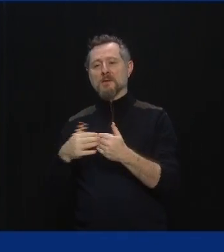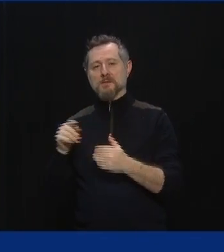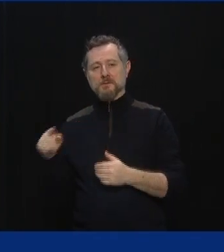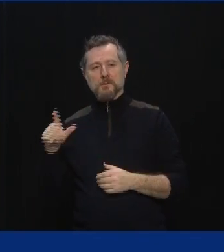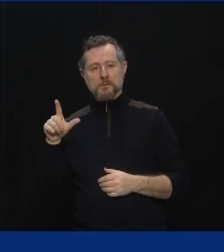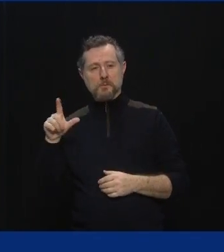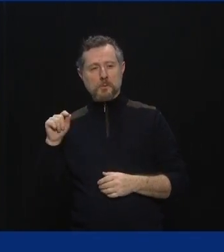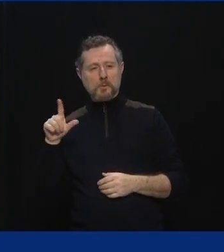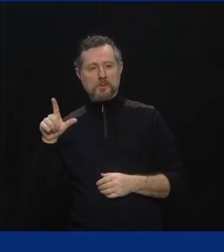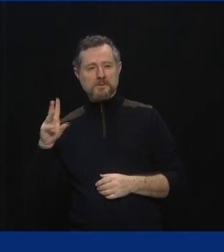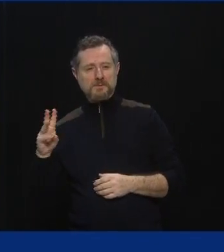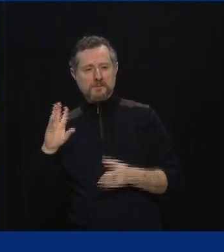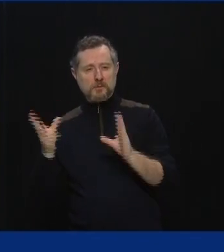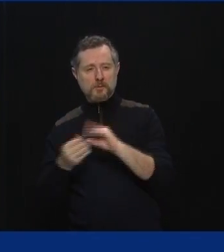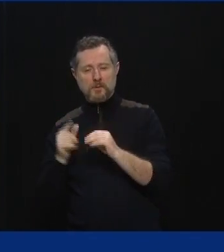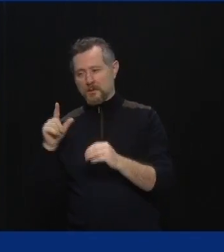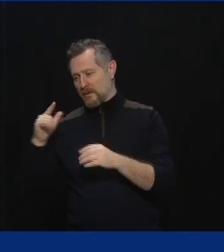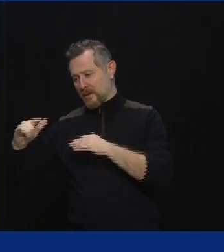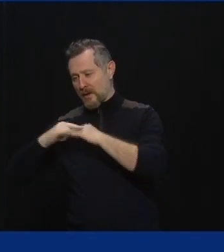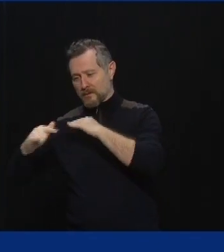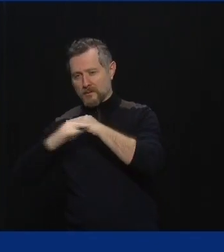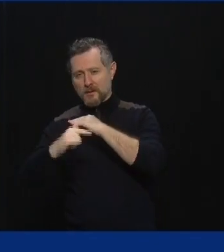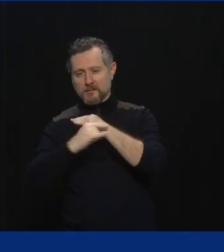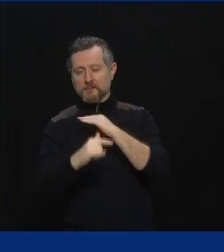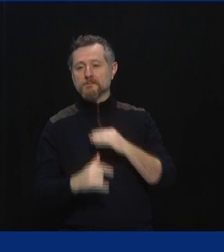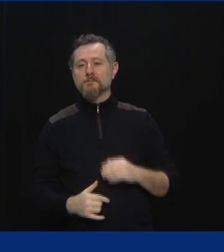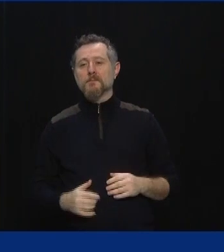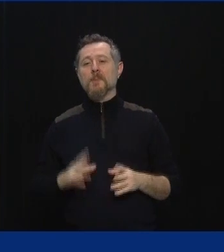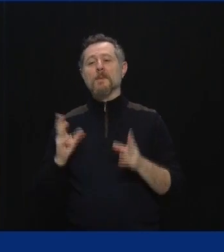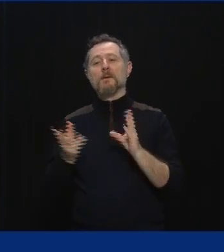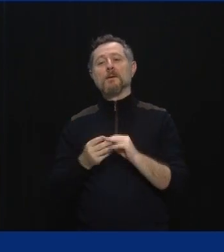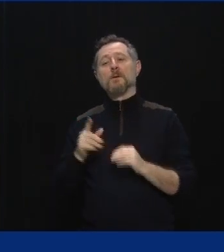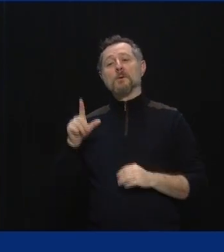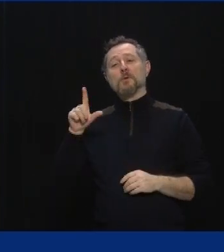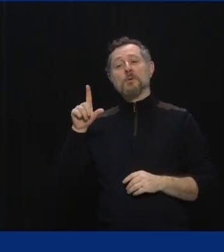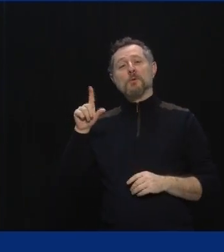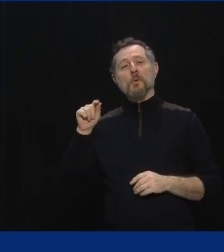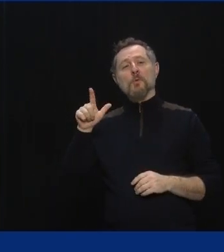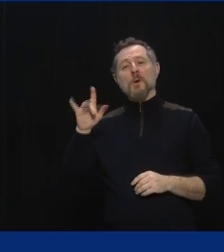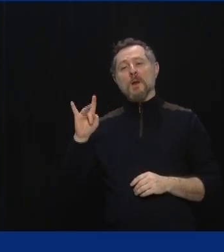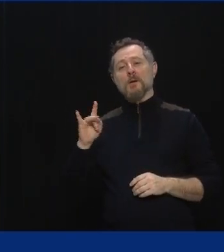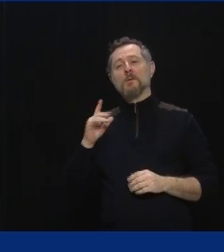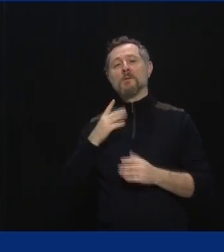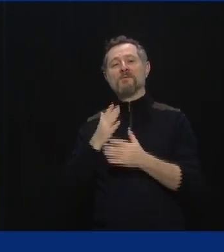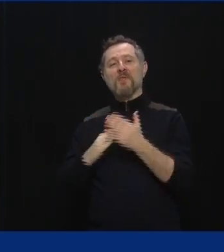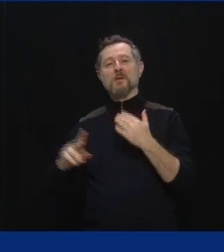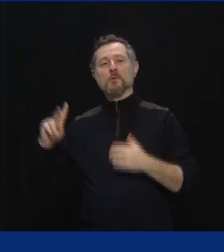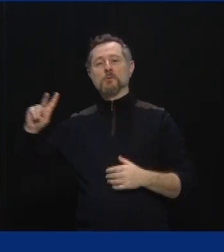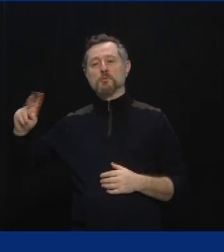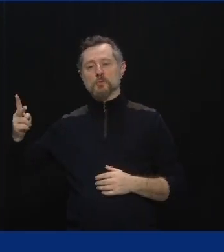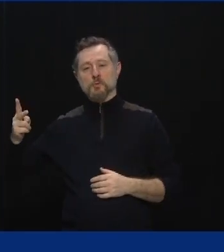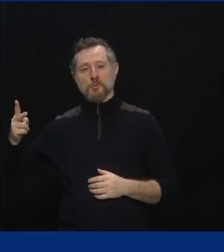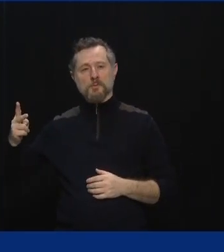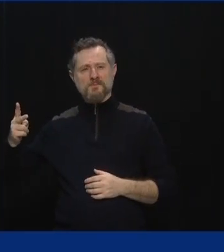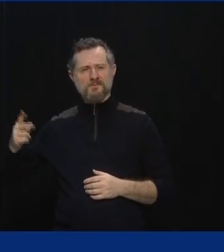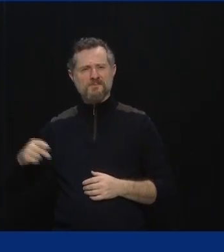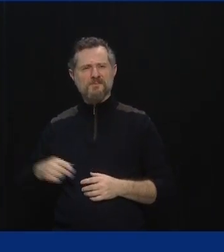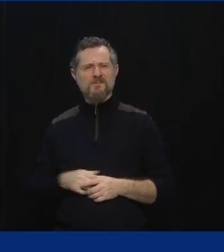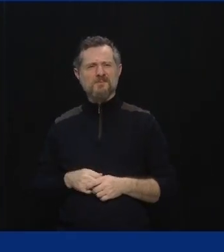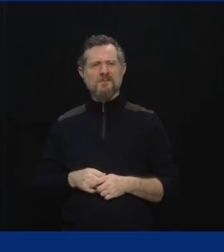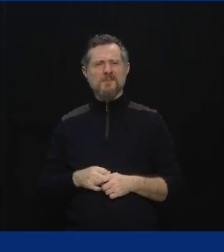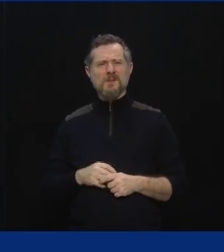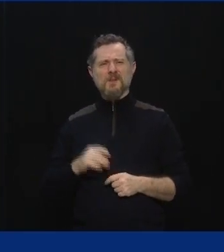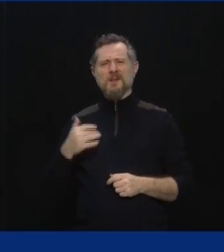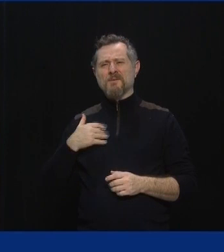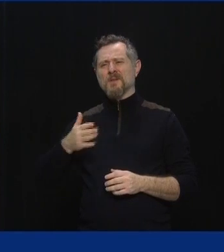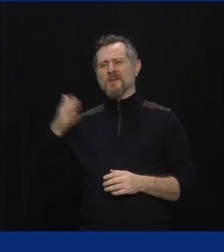just short of two-thirds of the new gates, 14 gates. Phase two will open no later than 2028, and Governor, we're working on